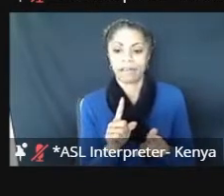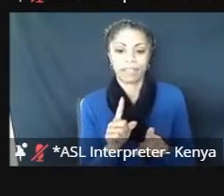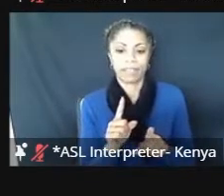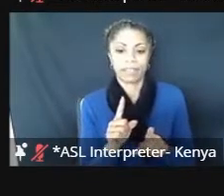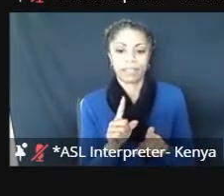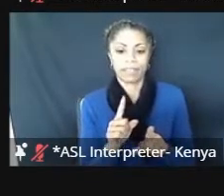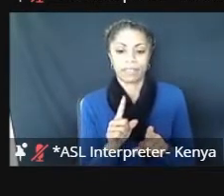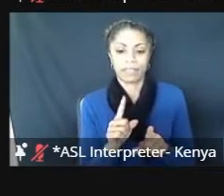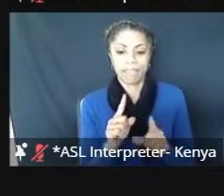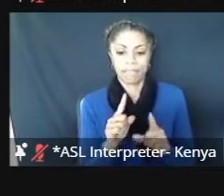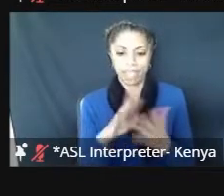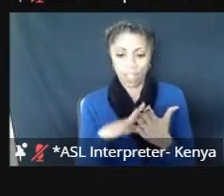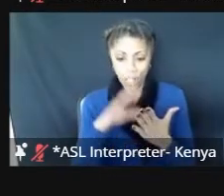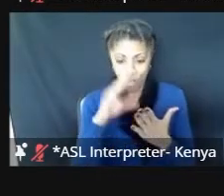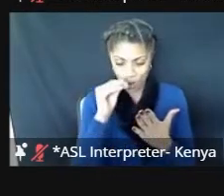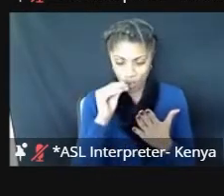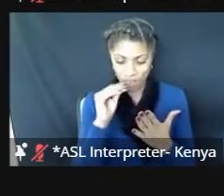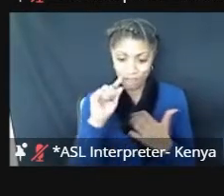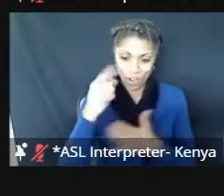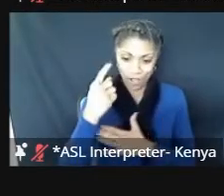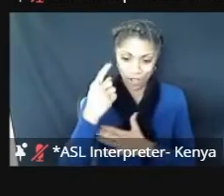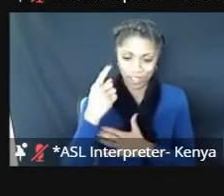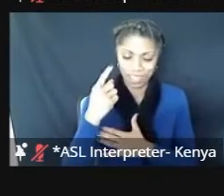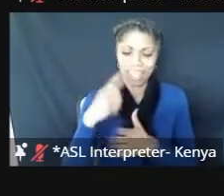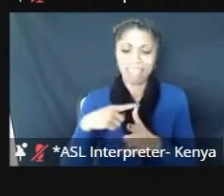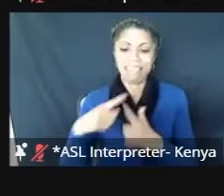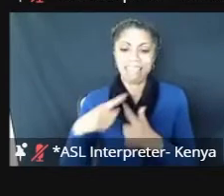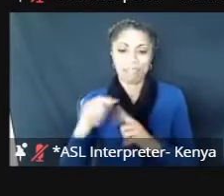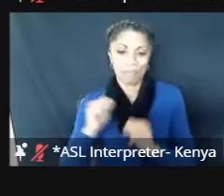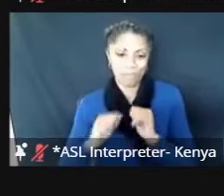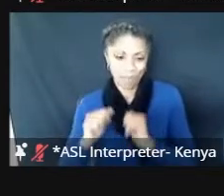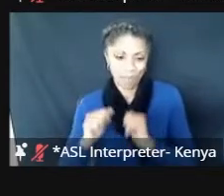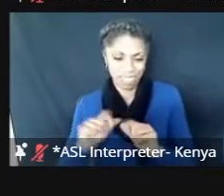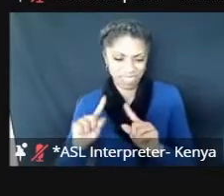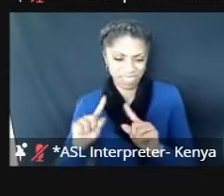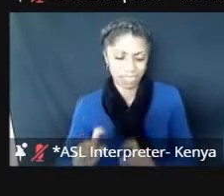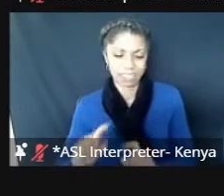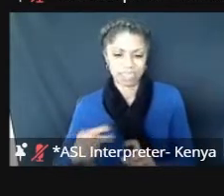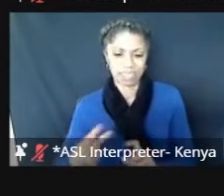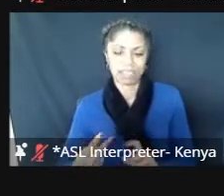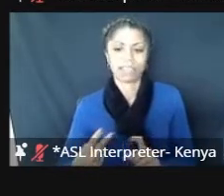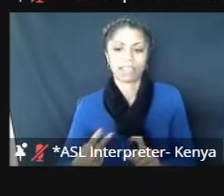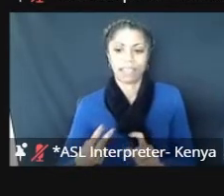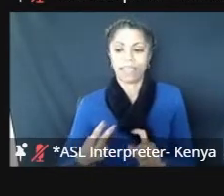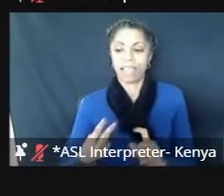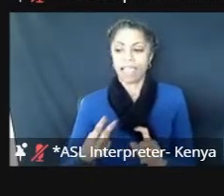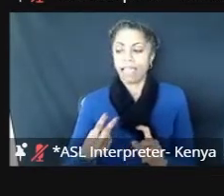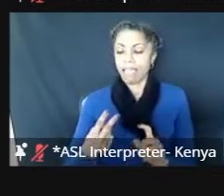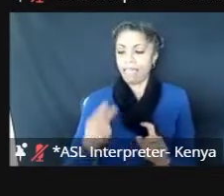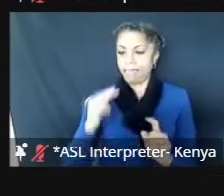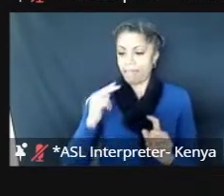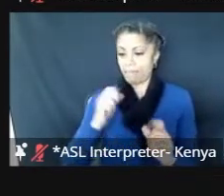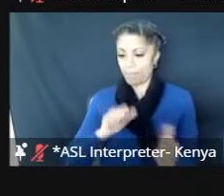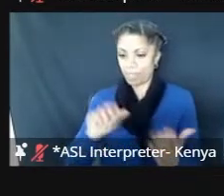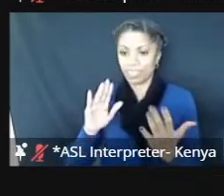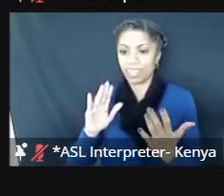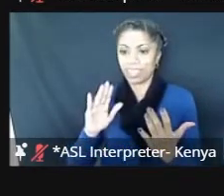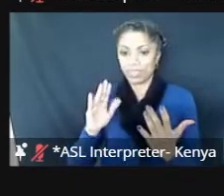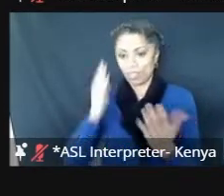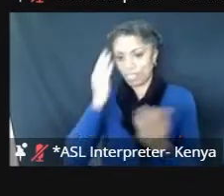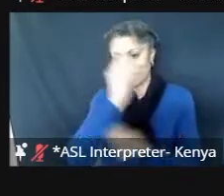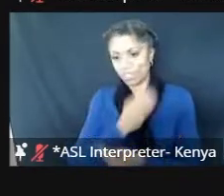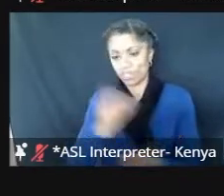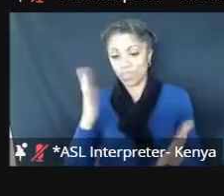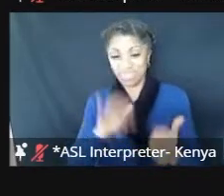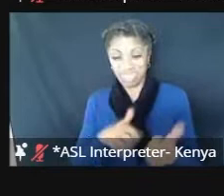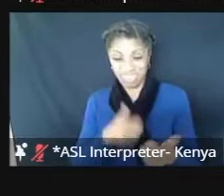putting learning over performing. I really appreciated that you shared the challenge that you ran into with the open application and how